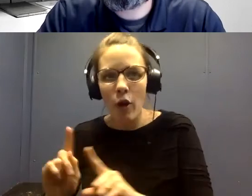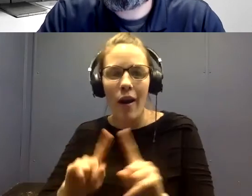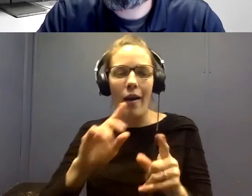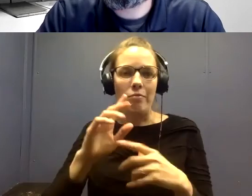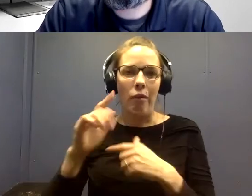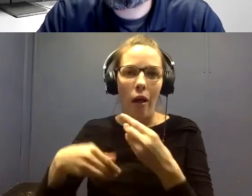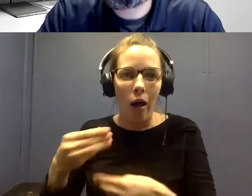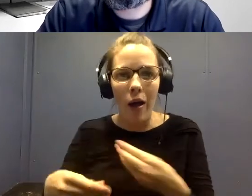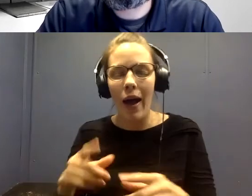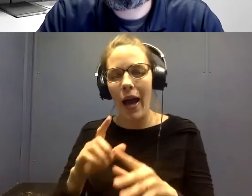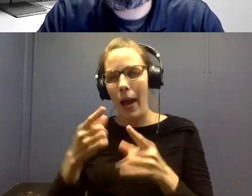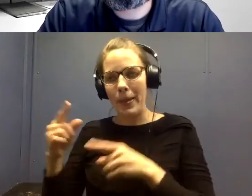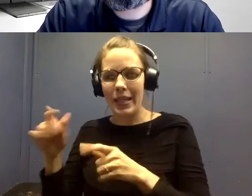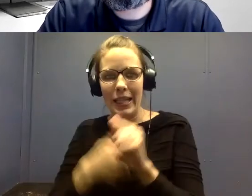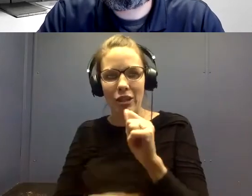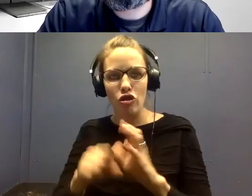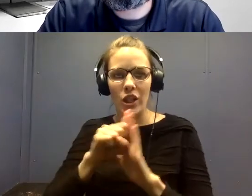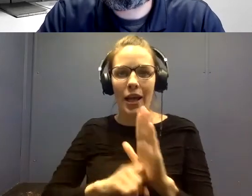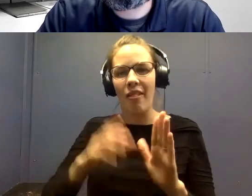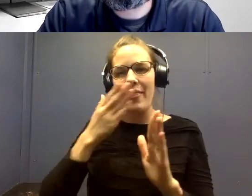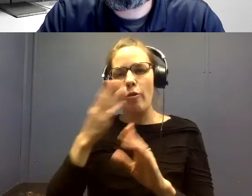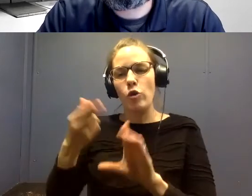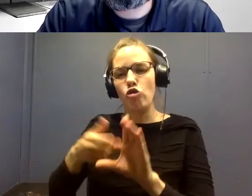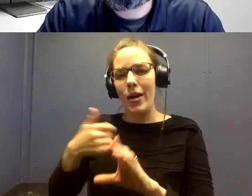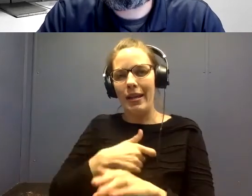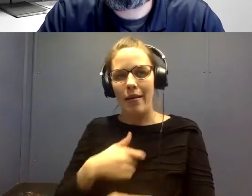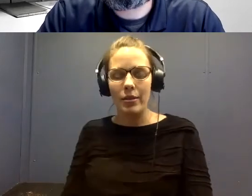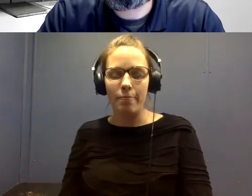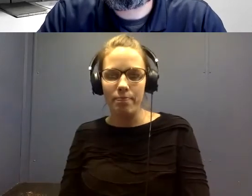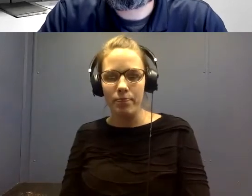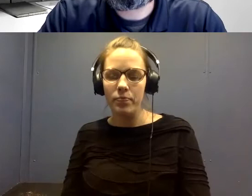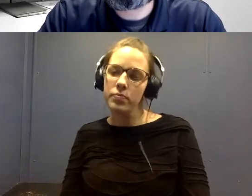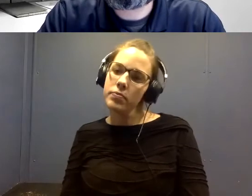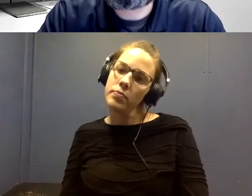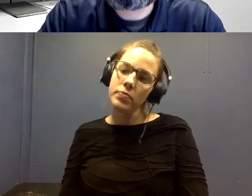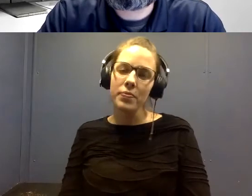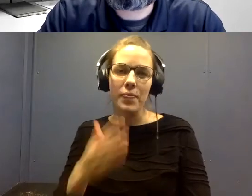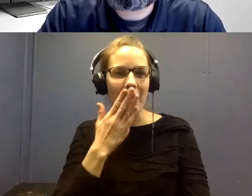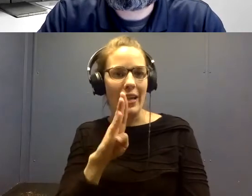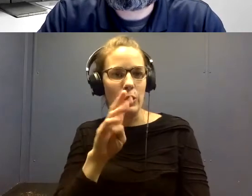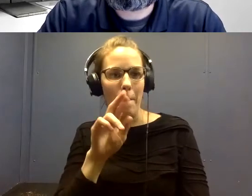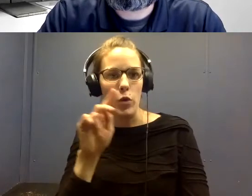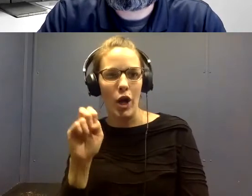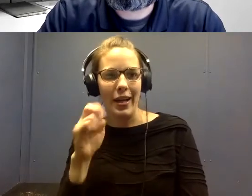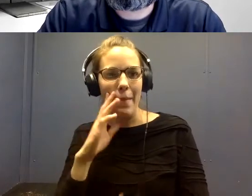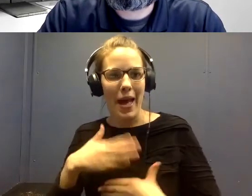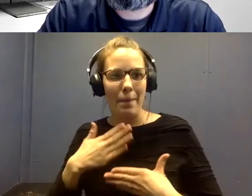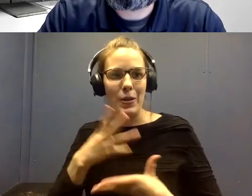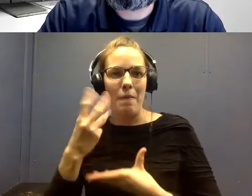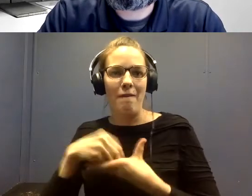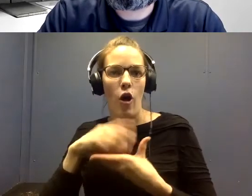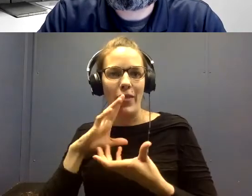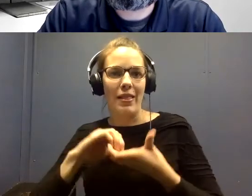state. So thank you for joining us, and we look forward to hearing your message as well. Thanks, Brooke. Happy to be part of this coalition